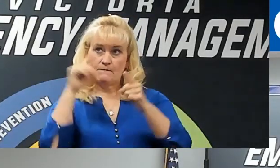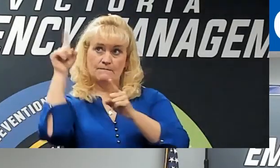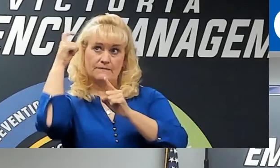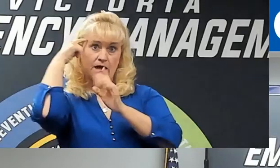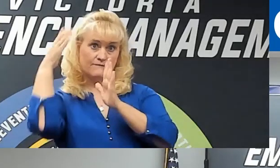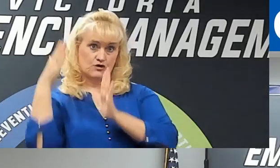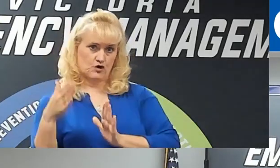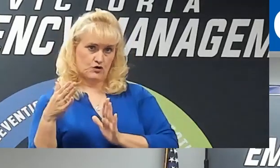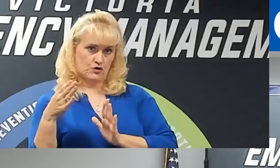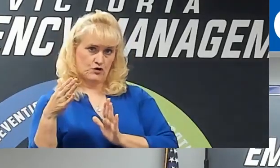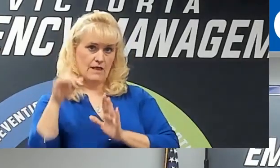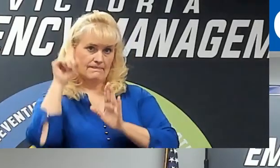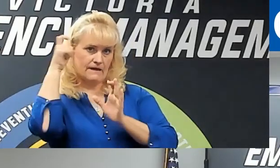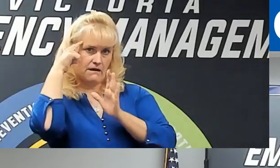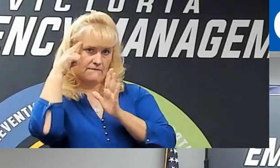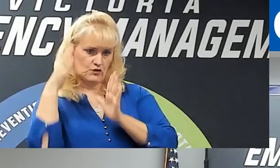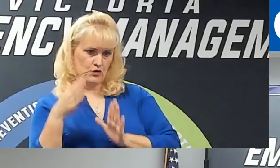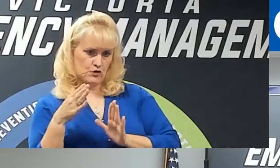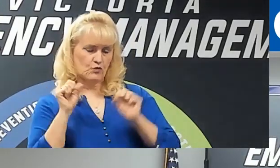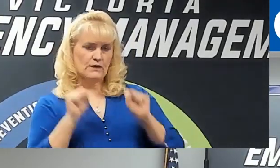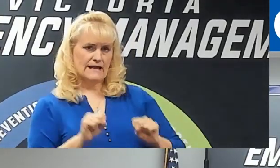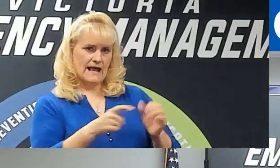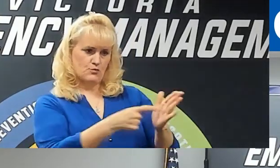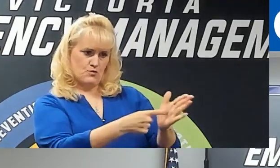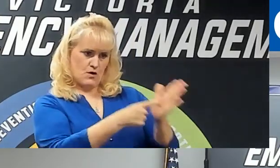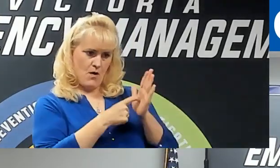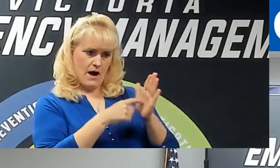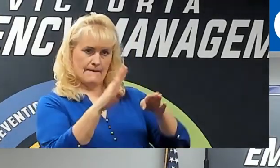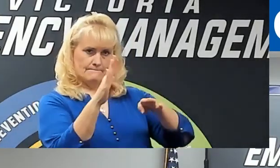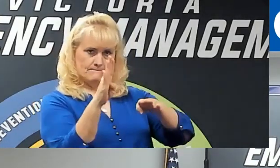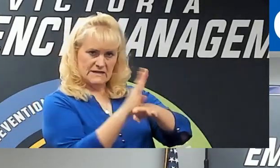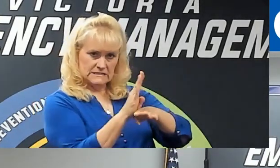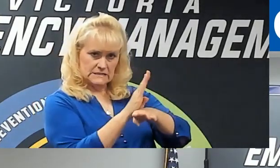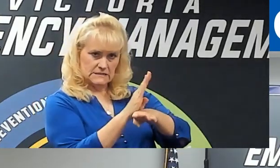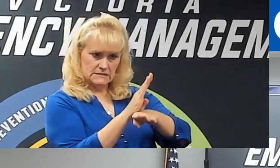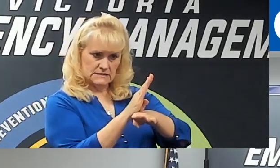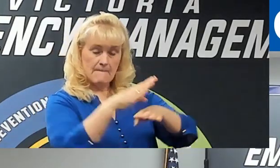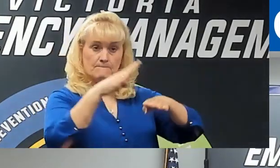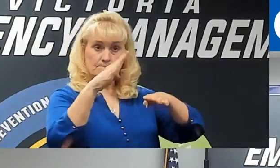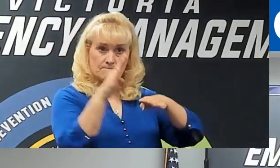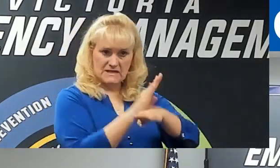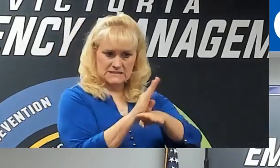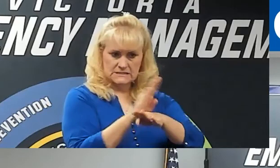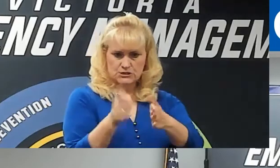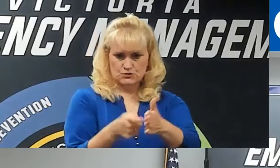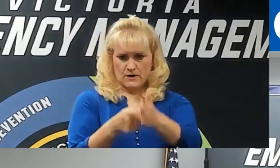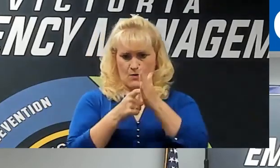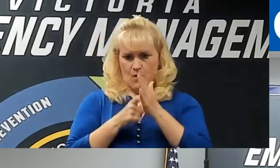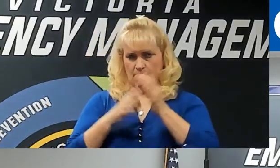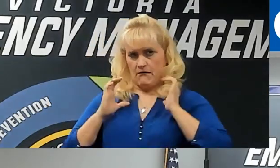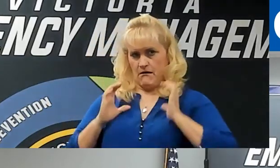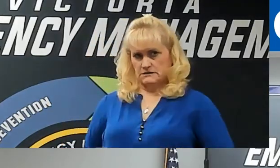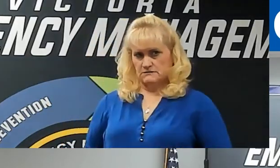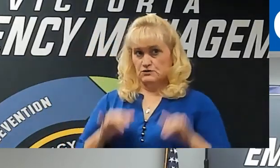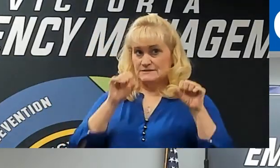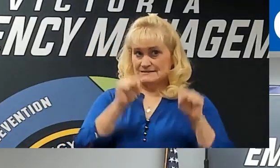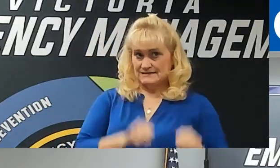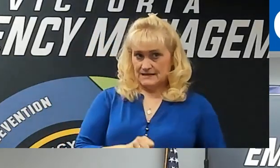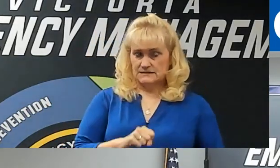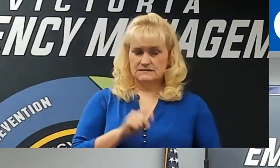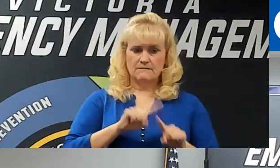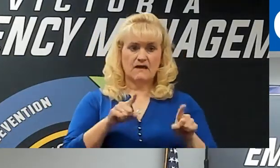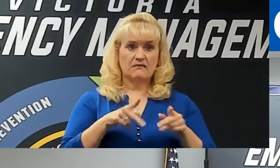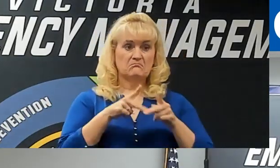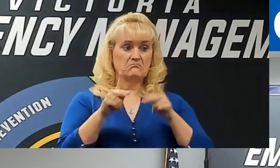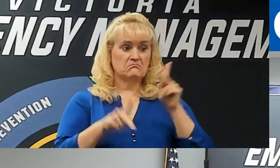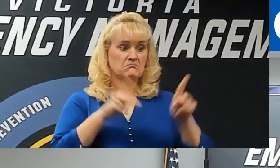require businesses rather than directly requiring individuals to do anything. Of course, at this point, as I mentioned, we